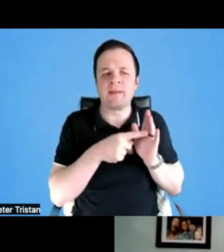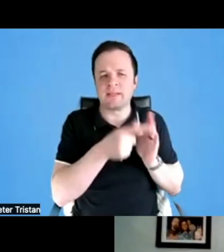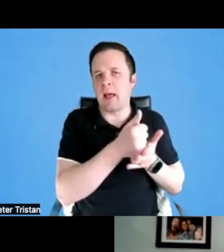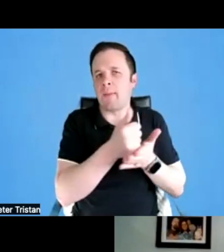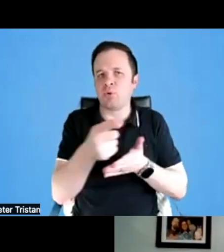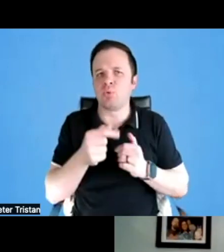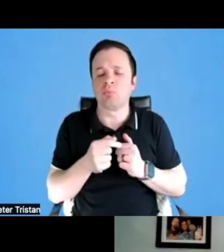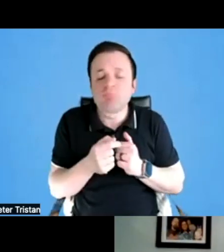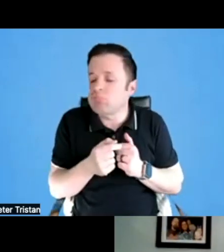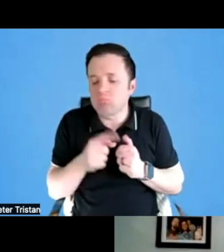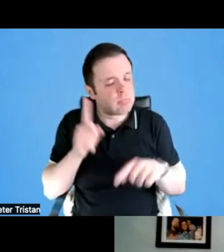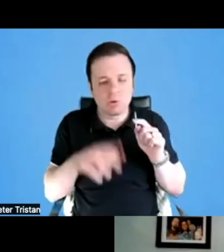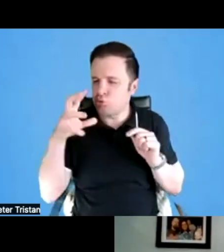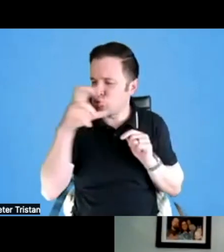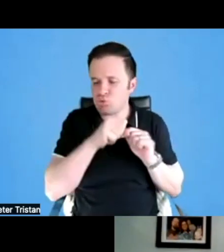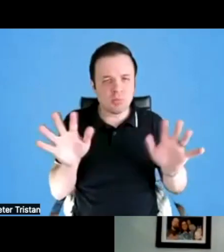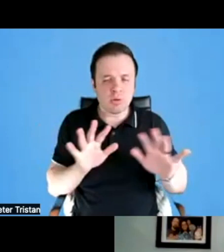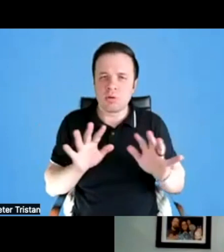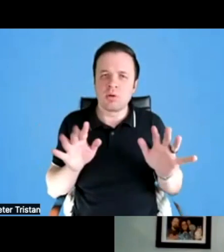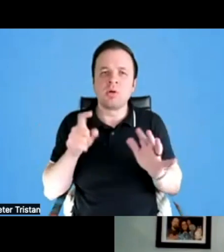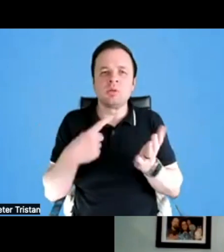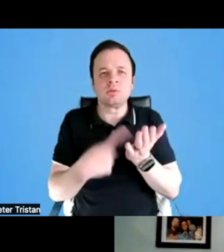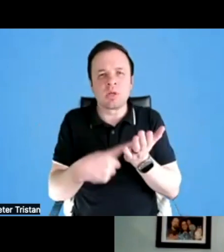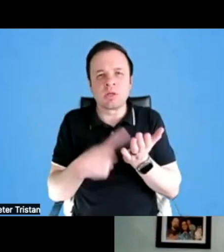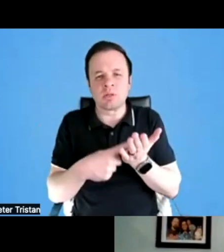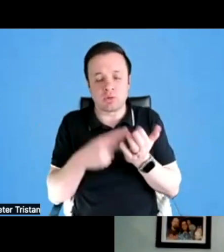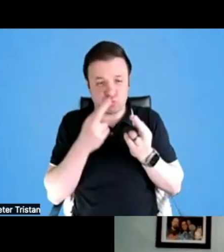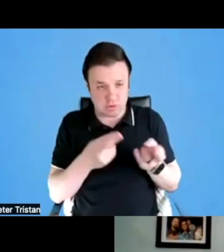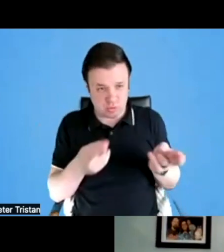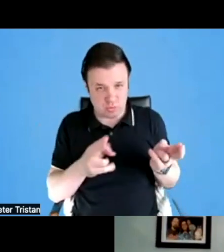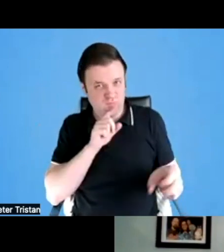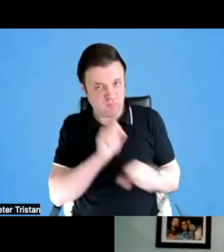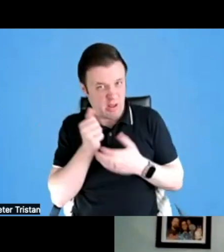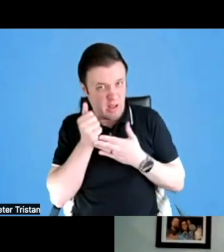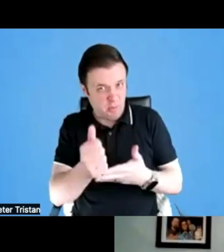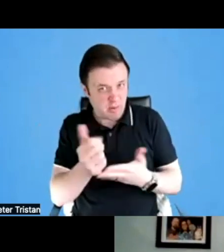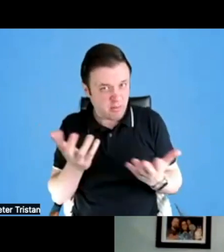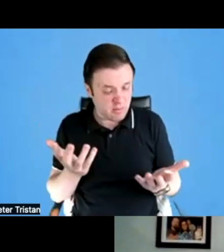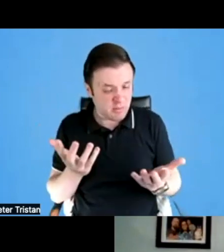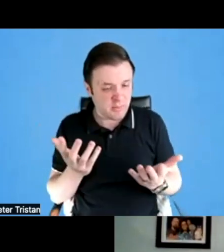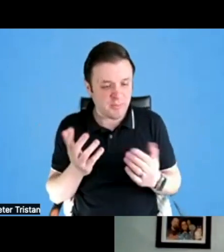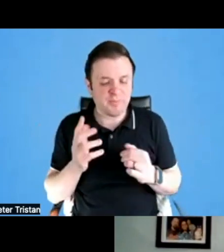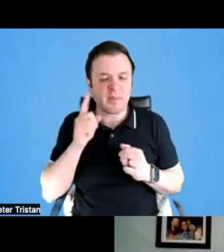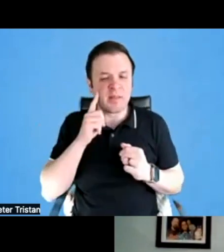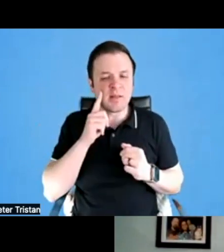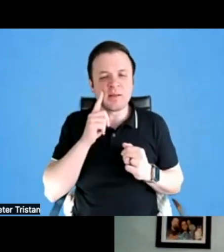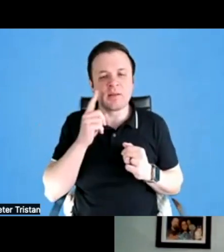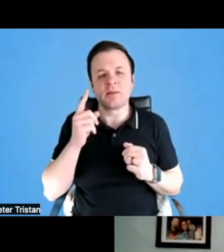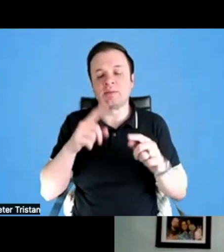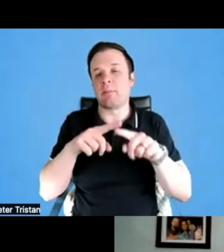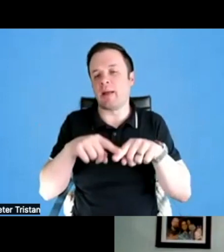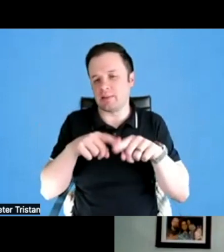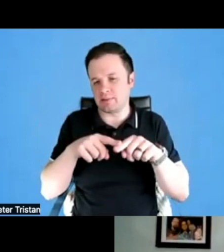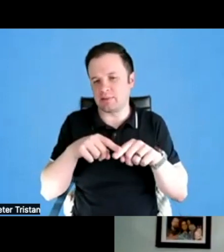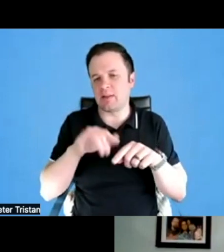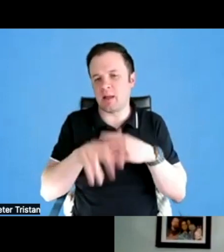you. So that's why, talking about, are those resources actually really helpful to you? And so I think it really depends on that kind